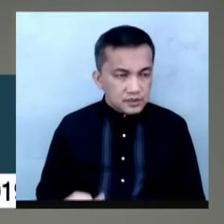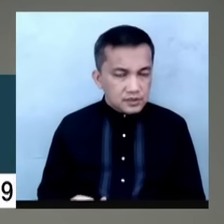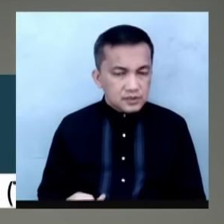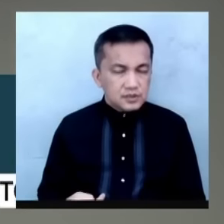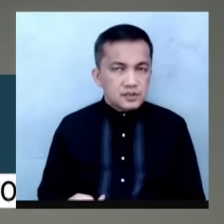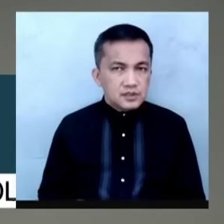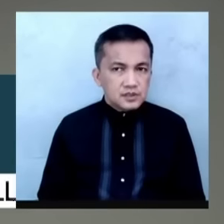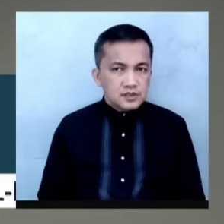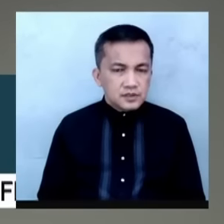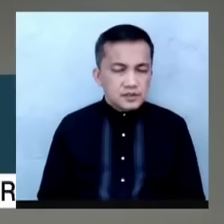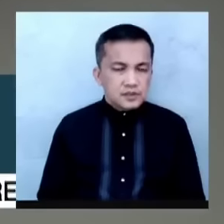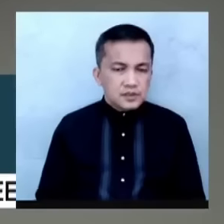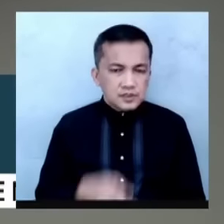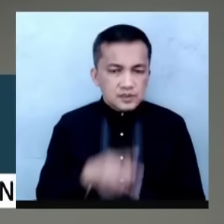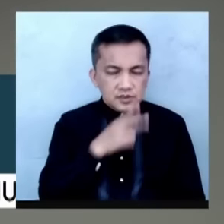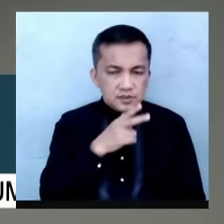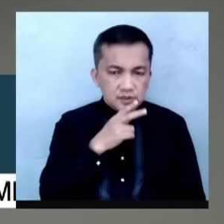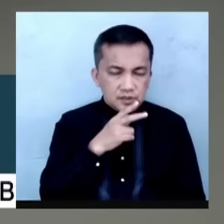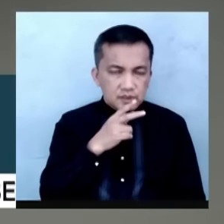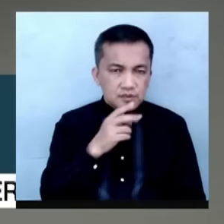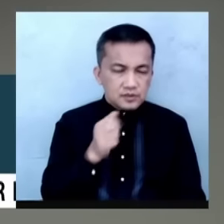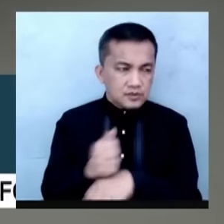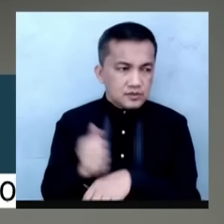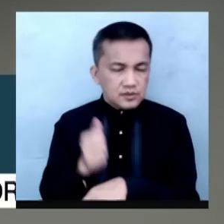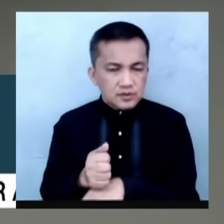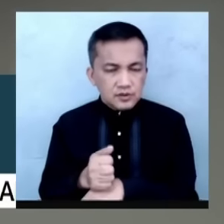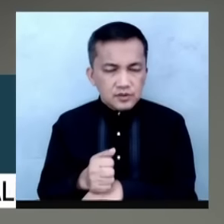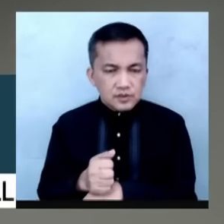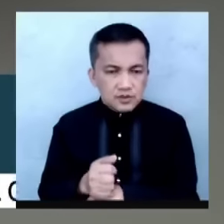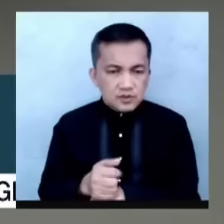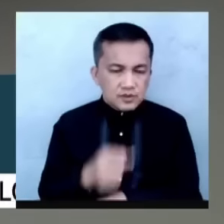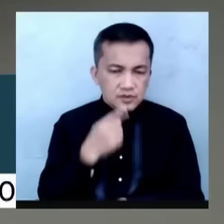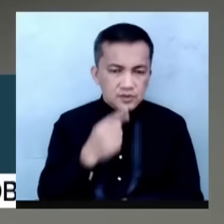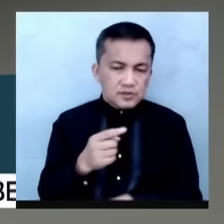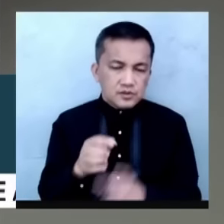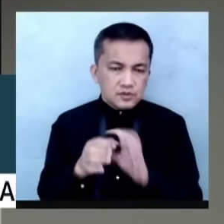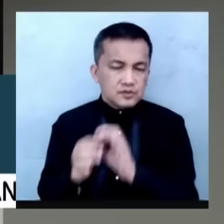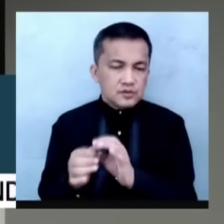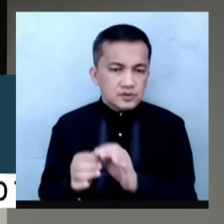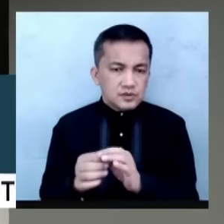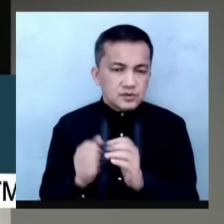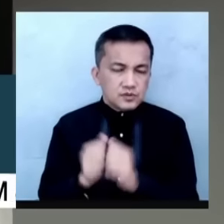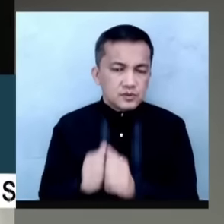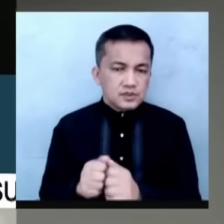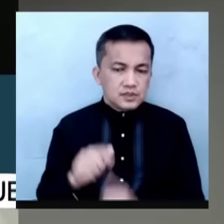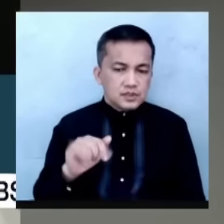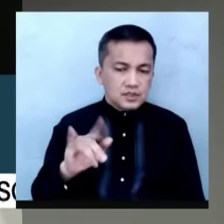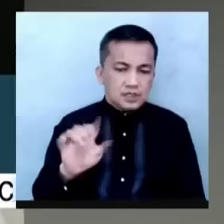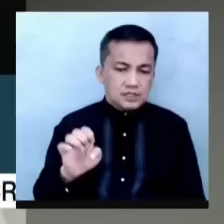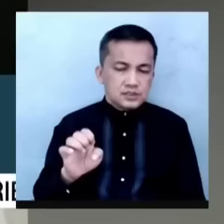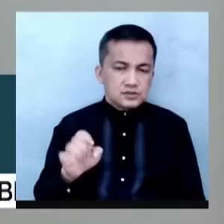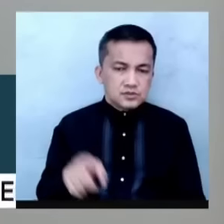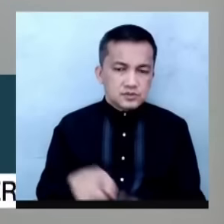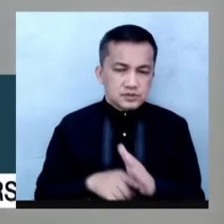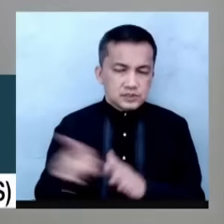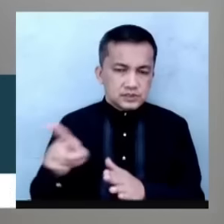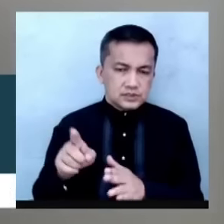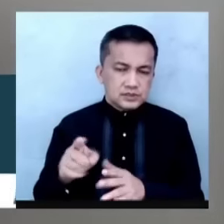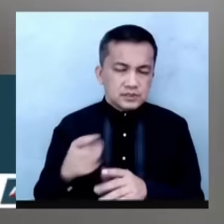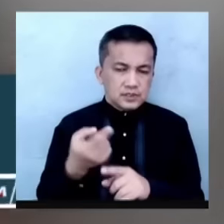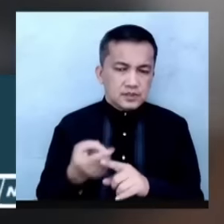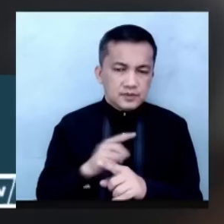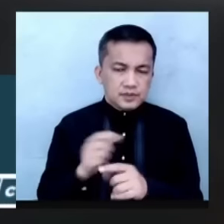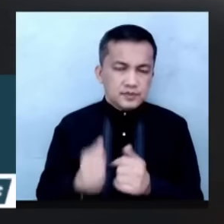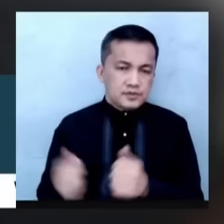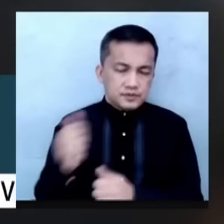Chinese suspects allegedly who are coordinating with Alice Guo in order to escape from authorities. Mm-hmm. Carmina. And